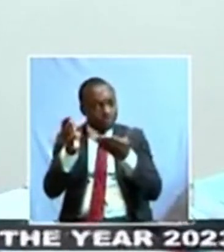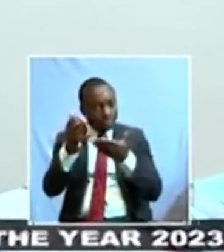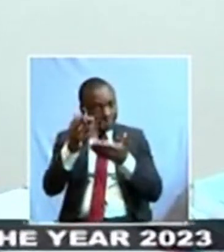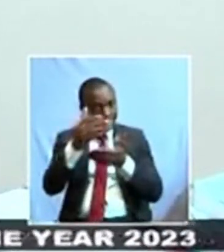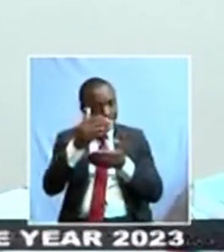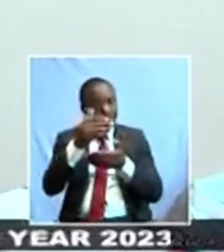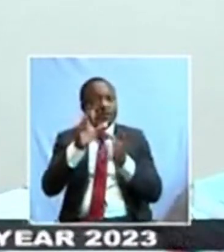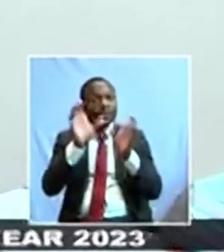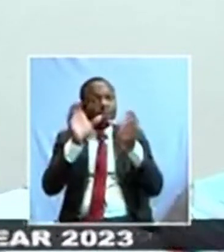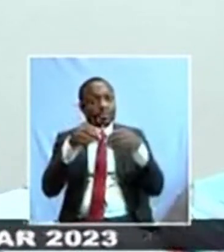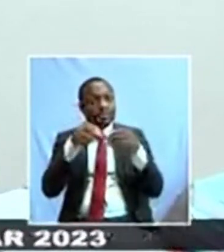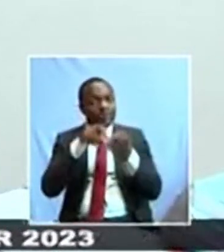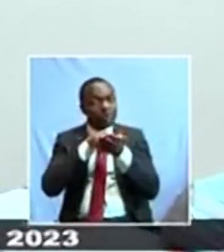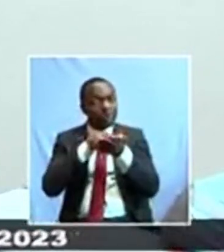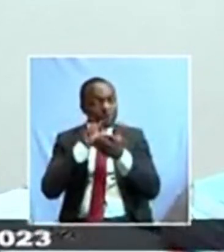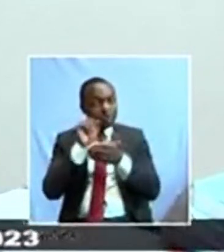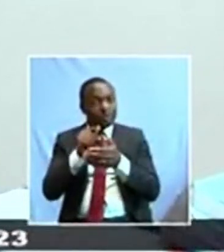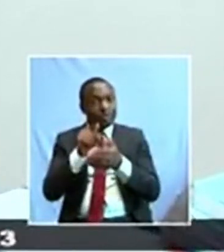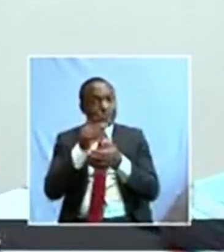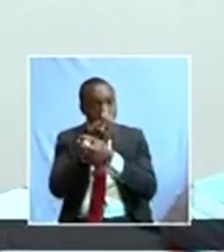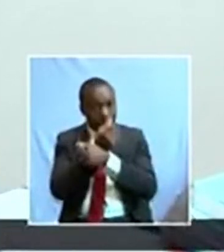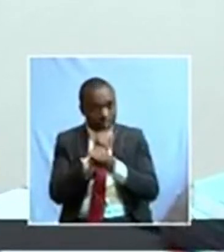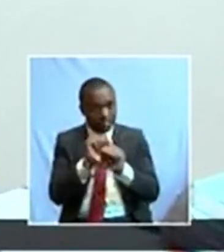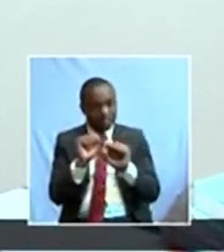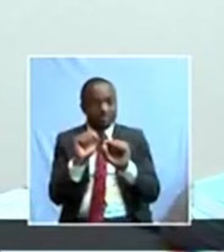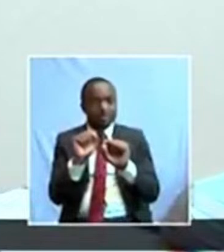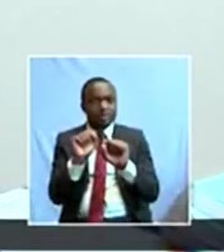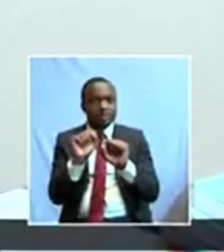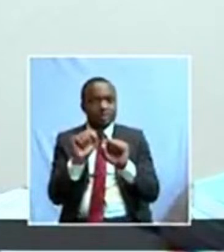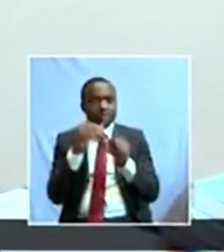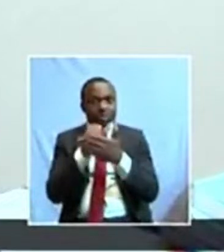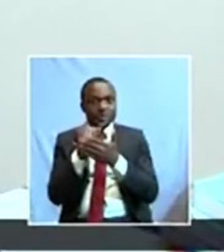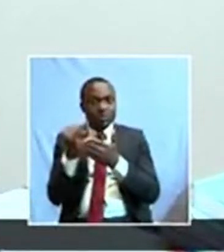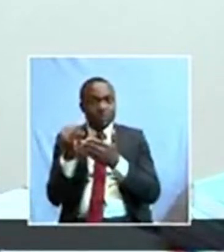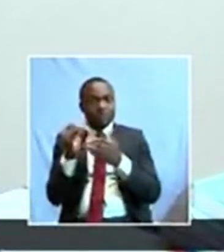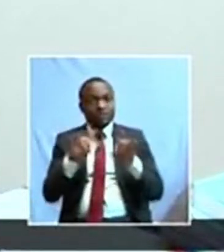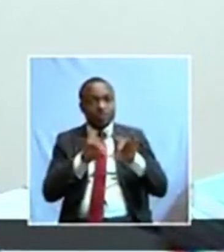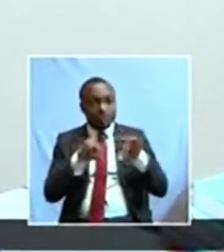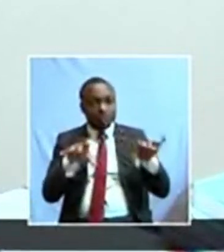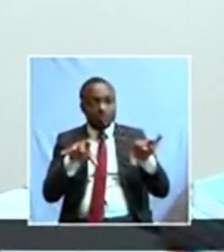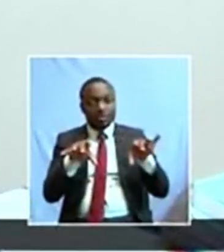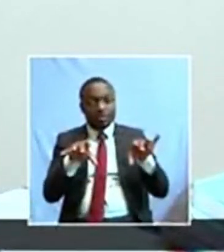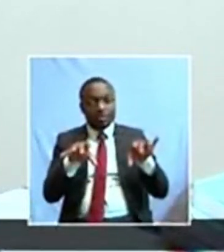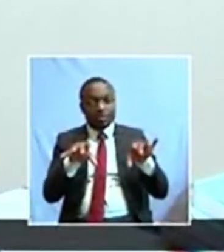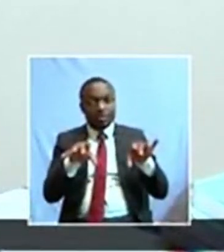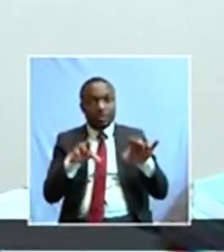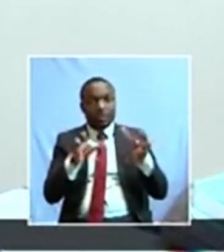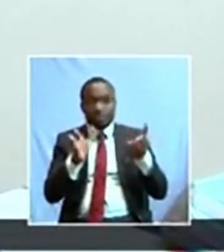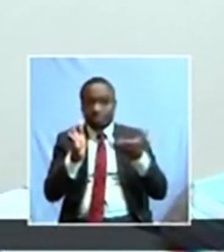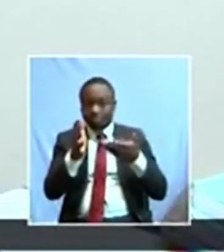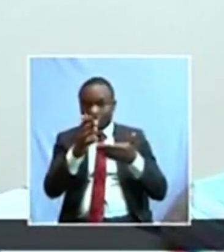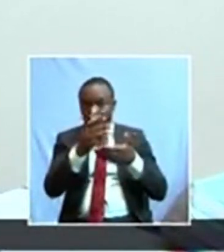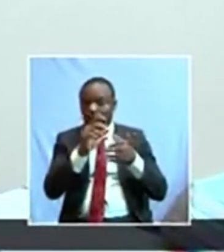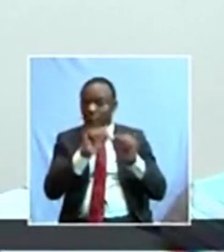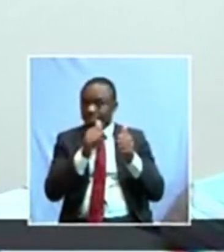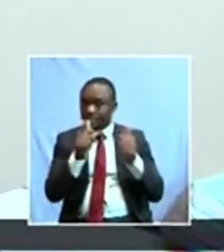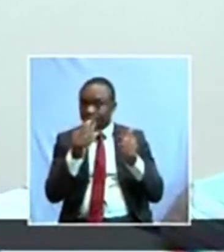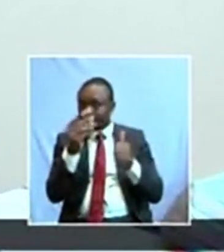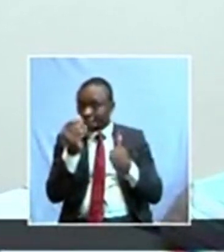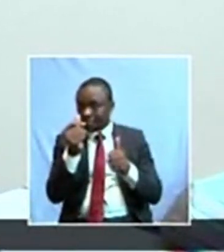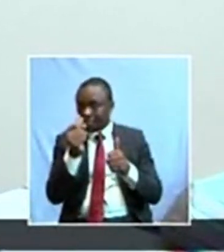the committee recommends that you resolve the issues with plot applications and ensure prompt collections of overdue